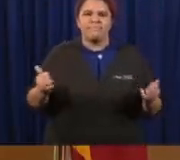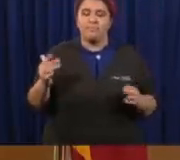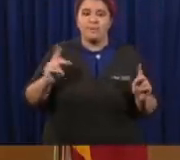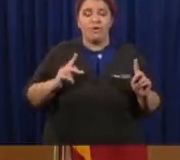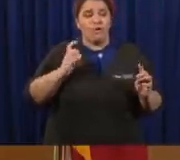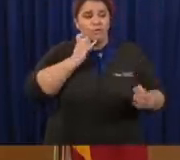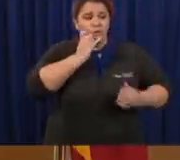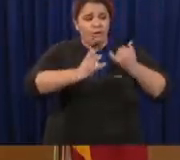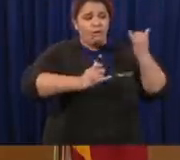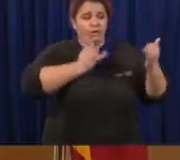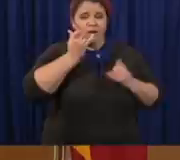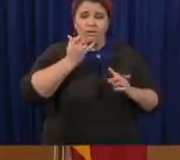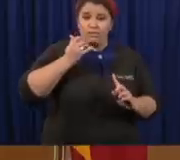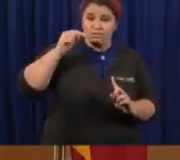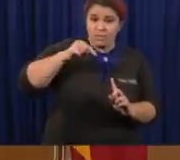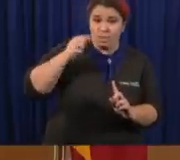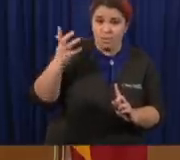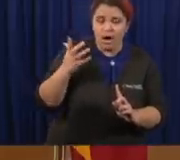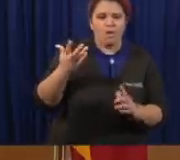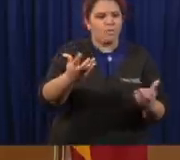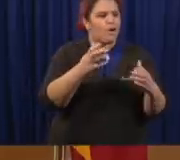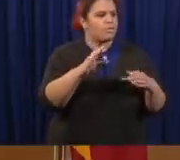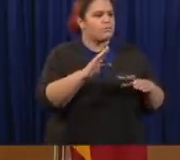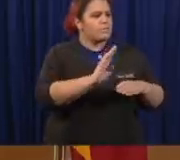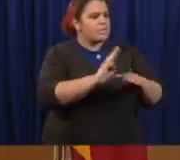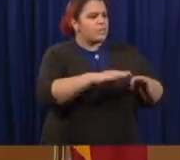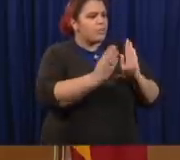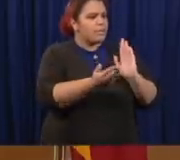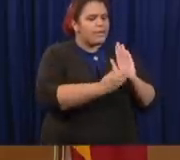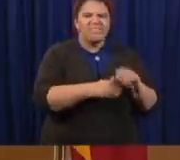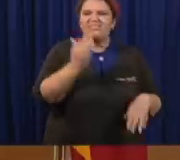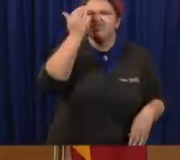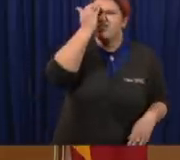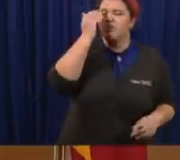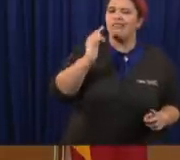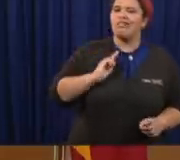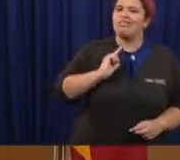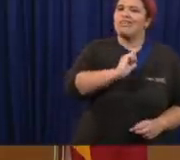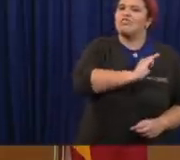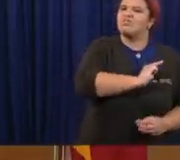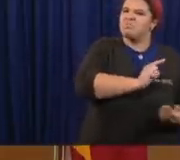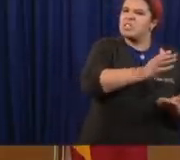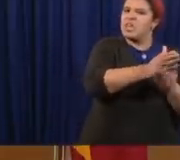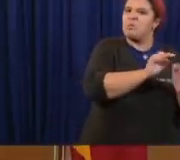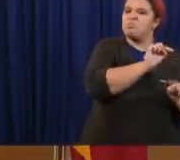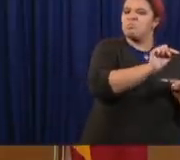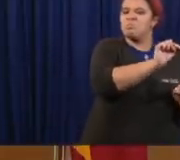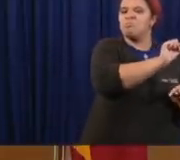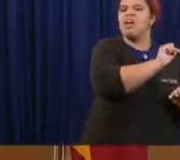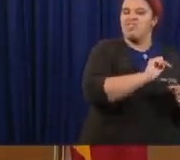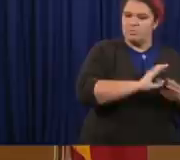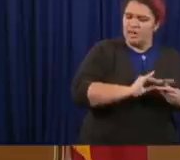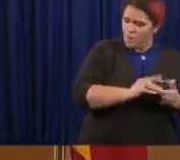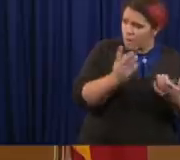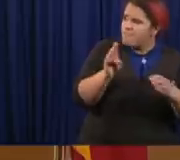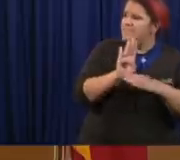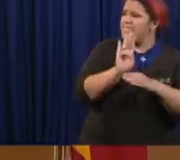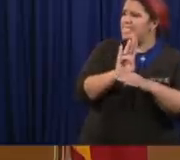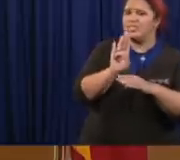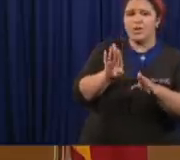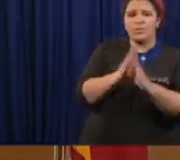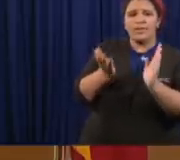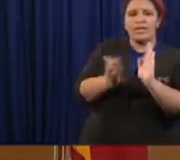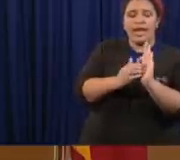back up, and I know a couple of legislators have mentioned it as well. What were the conversations with them, and how have you reassured them that it's not time just